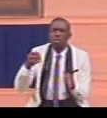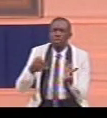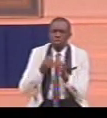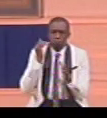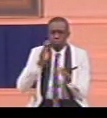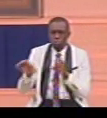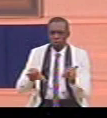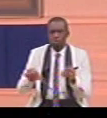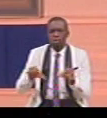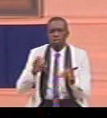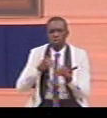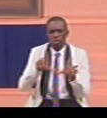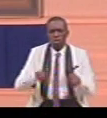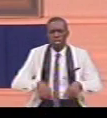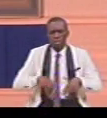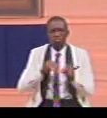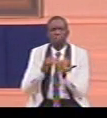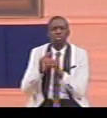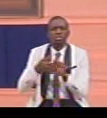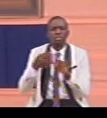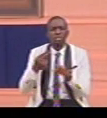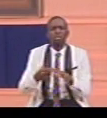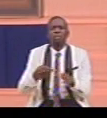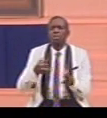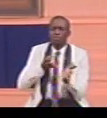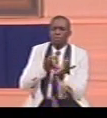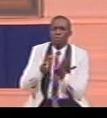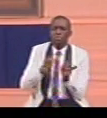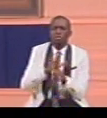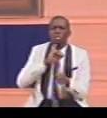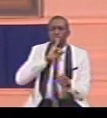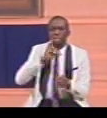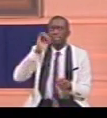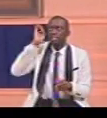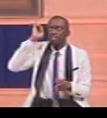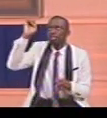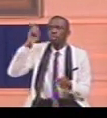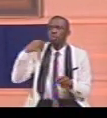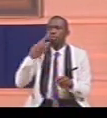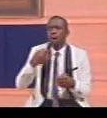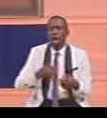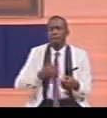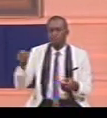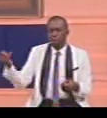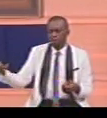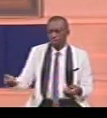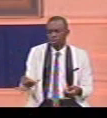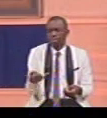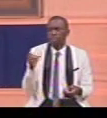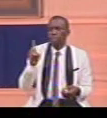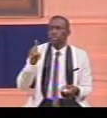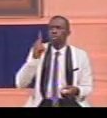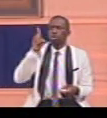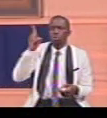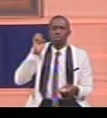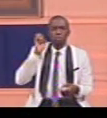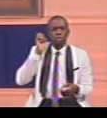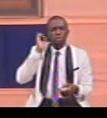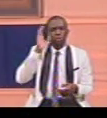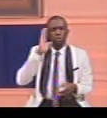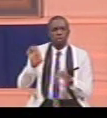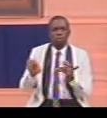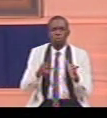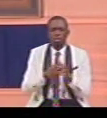life it will see what's called you he will do it in Jesus name number one his prayer